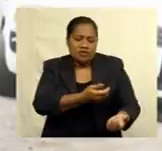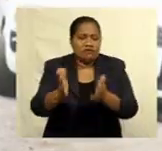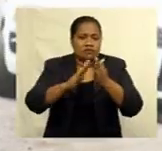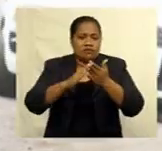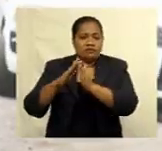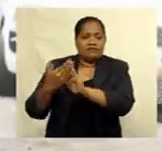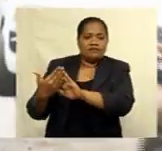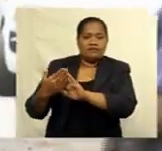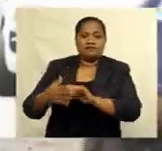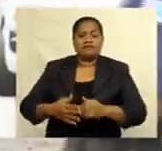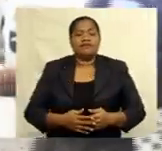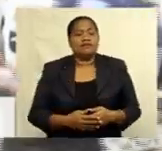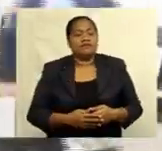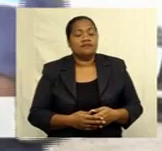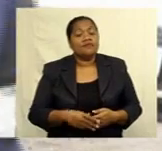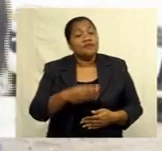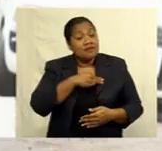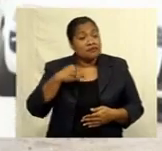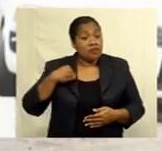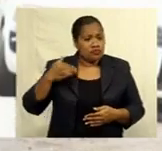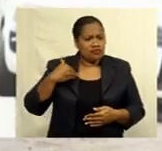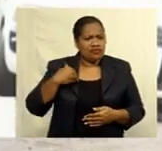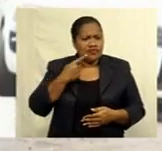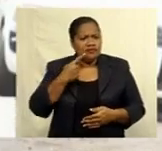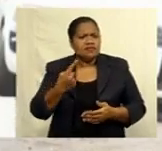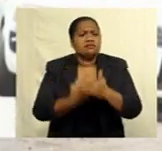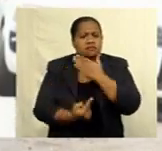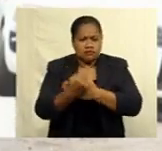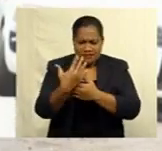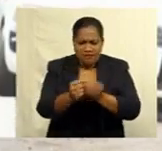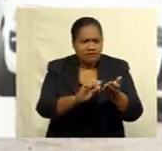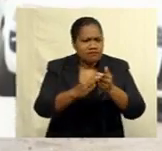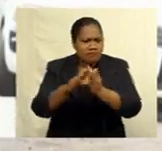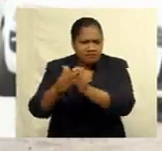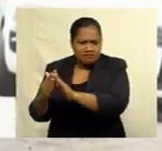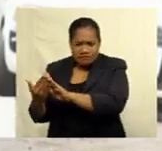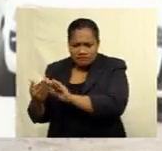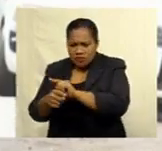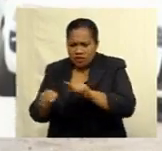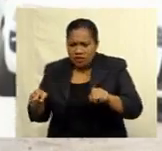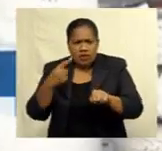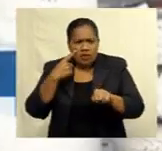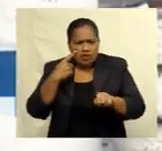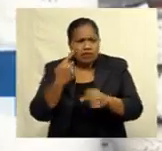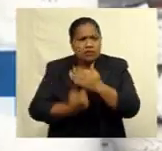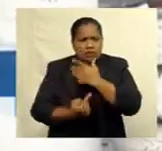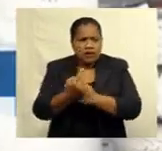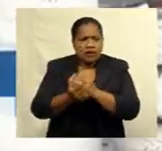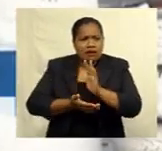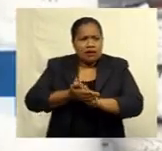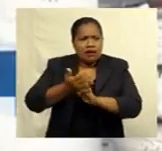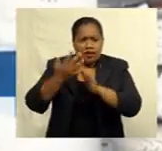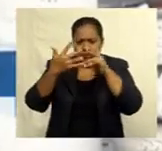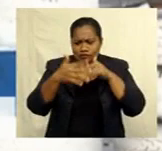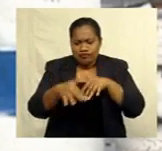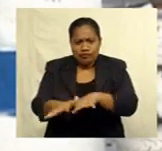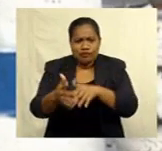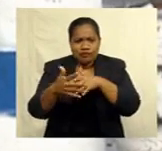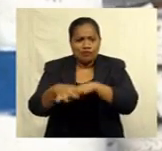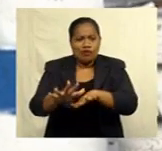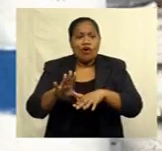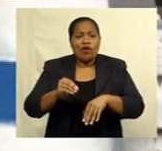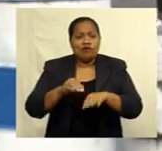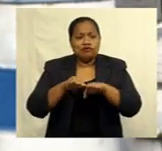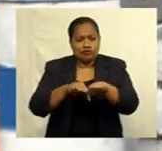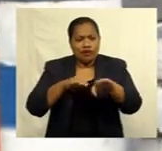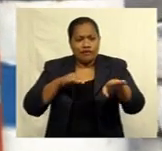reports. The Ministry of Health says there are communities that will see higher flows of traffic once the containment zone border is lifted.